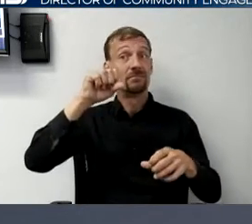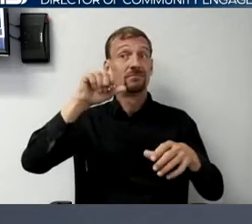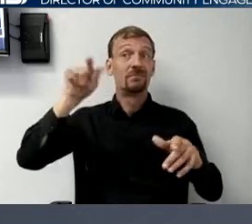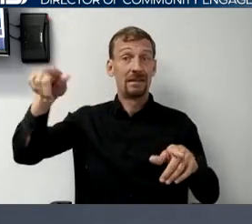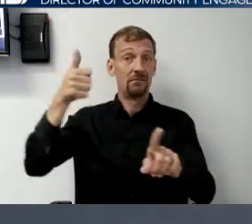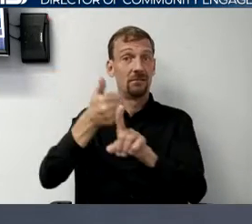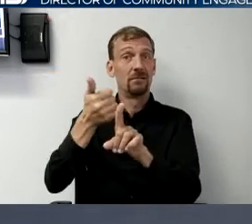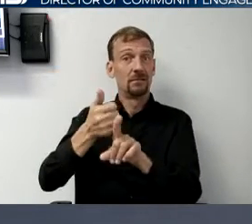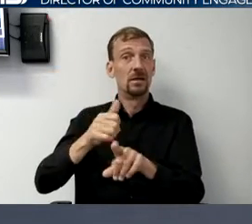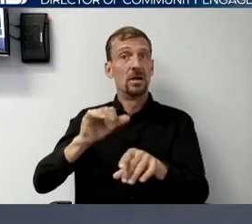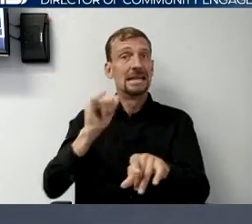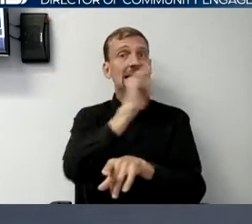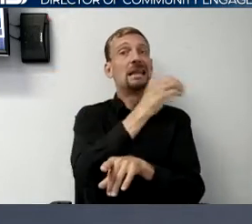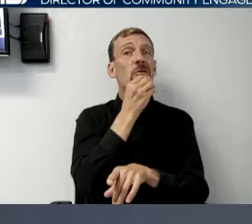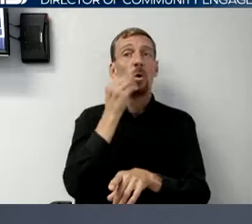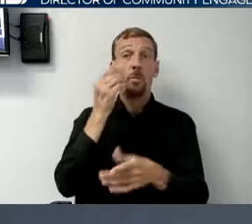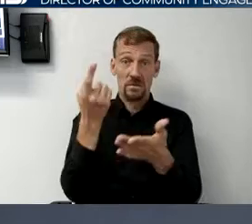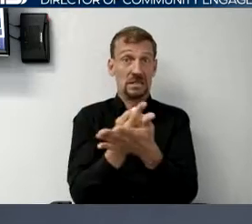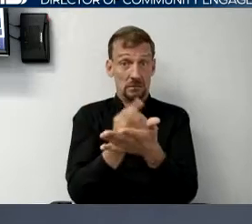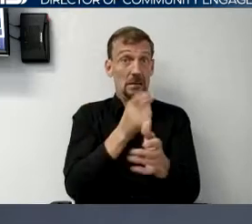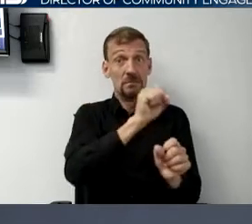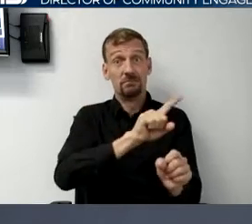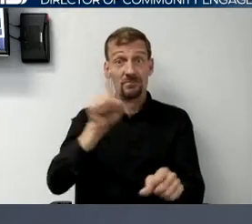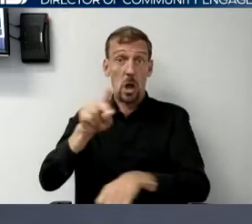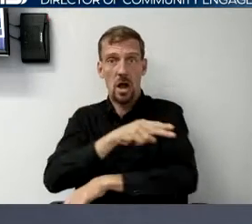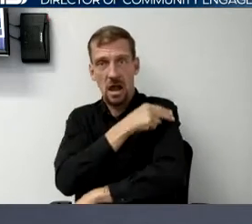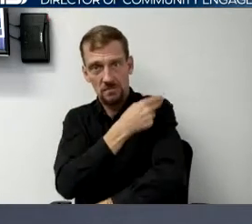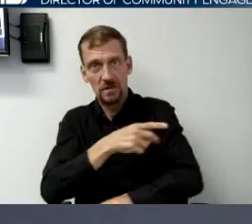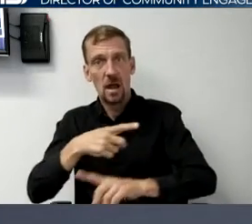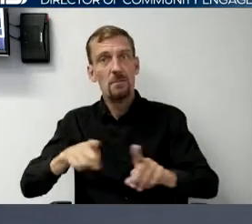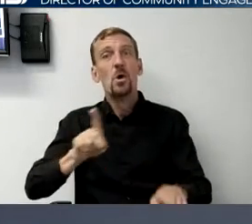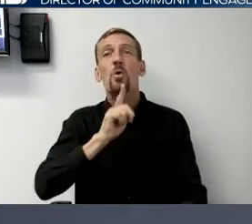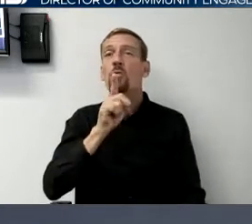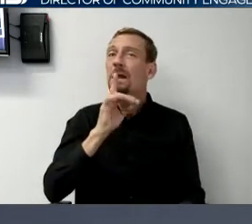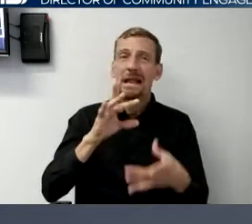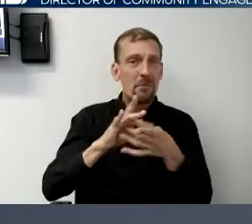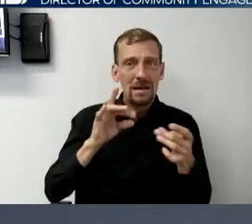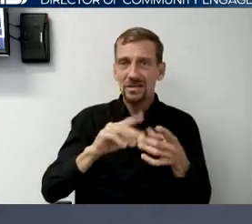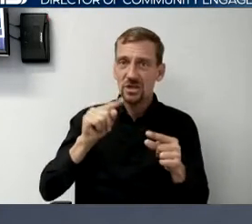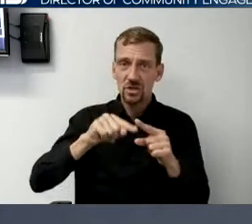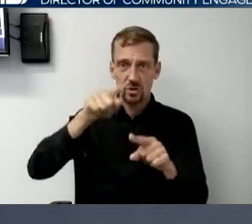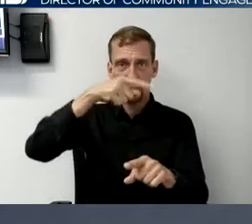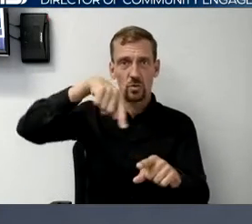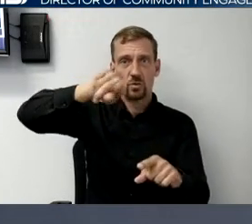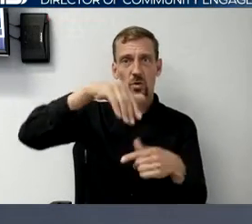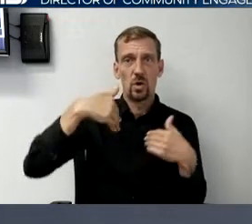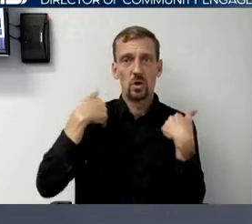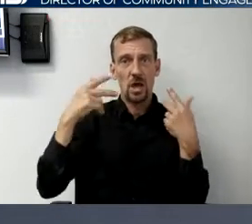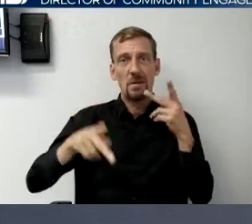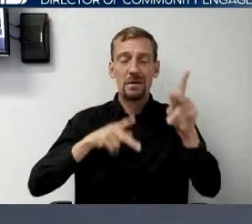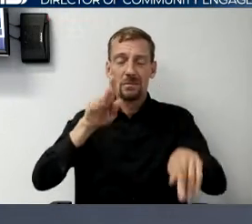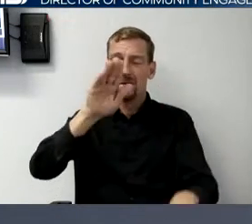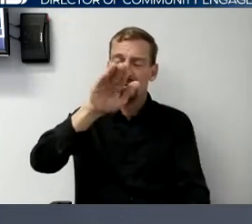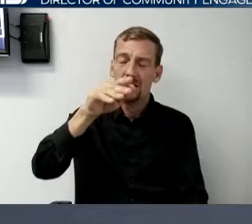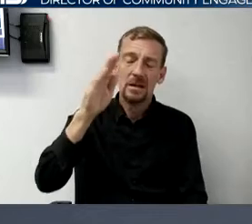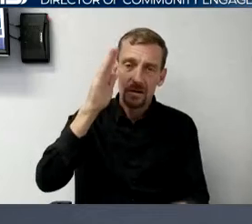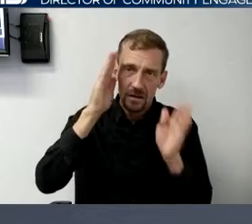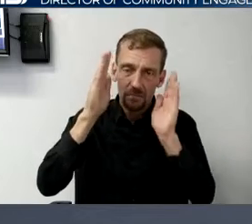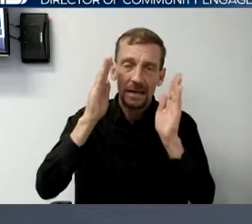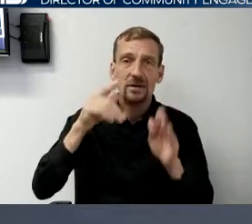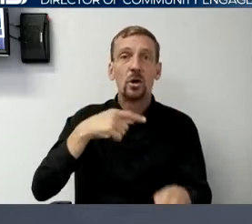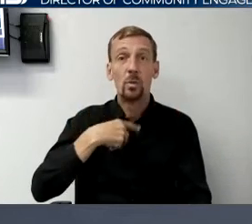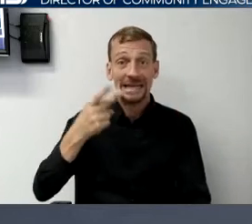of a message that we're trying to get out to young people is we do end up seeing younger people